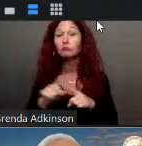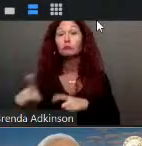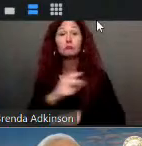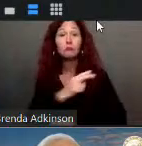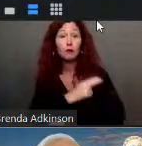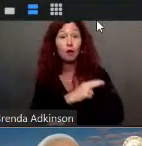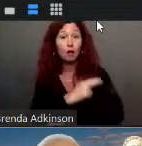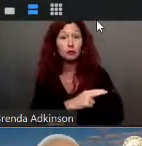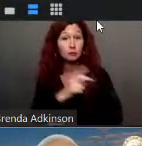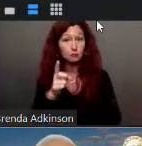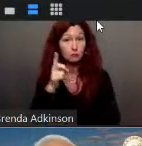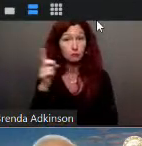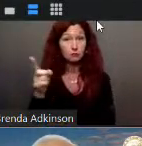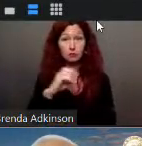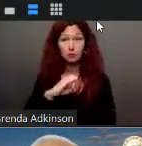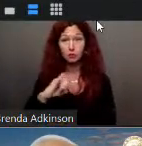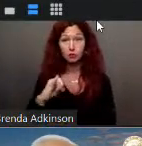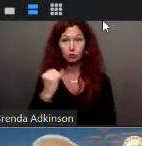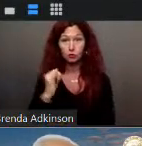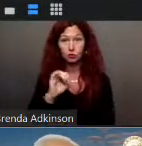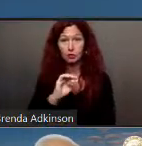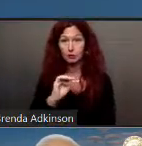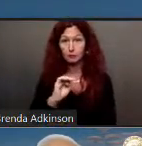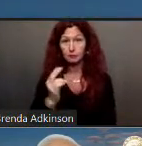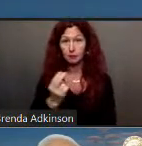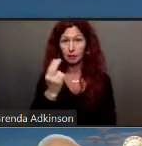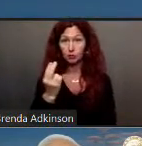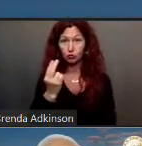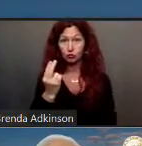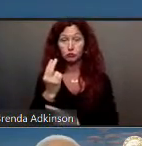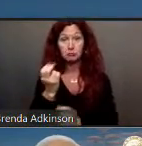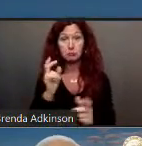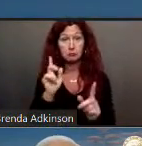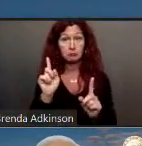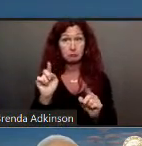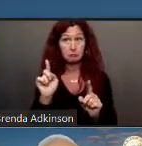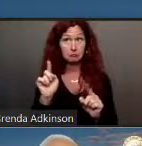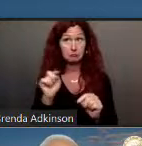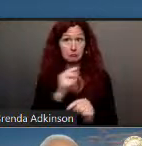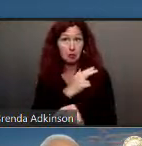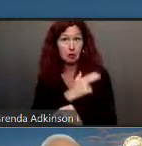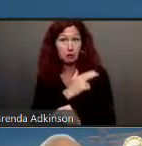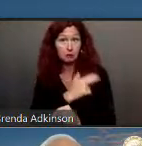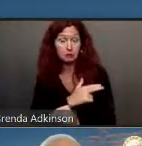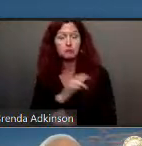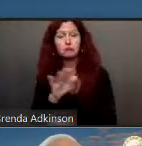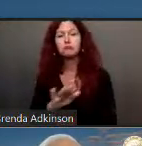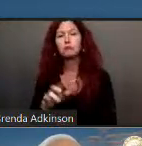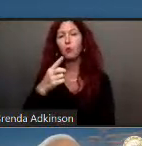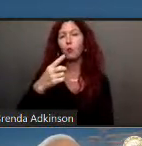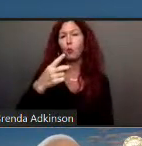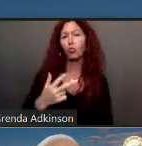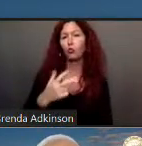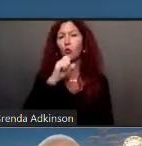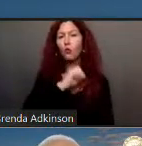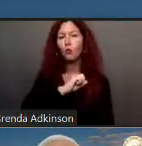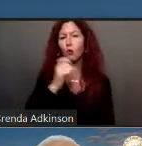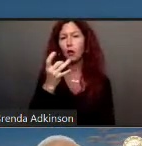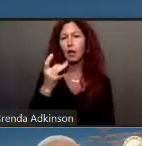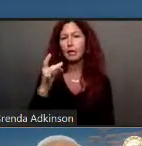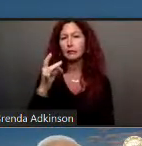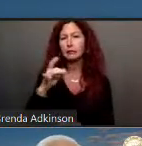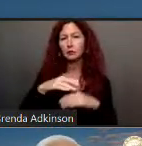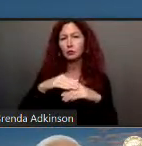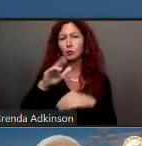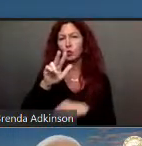of the patients admitted were 18 to 34-year-olds. About half of those younger patients had a high body mass index,